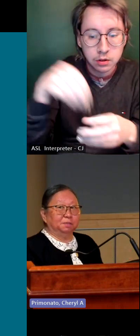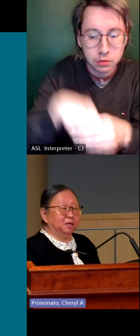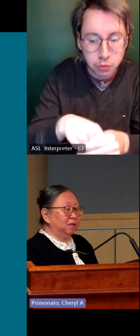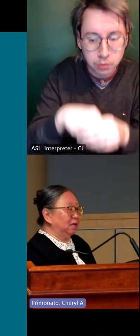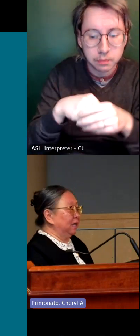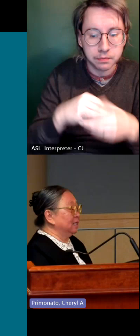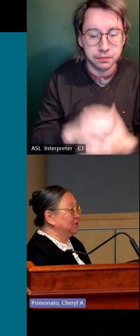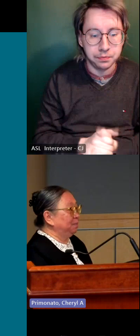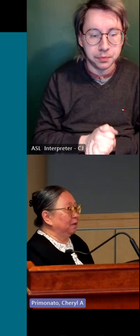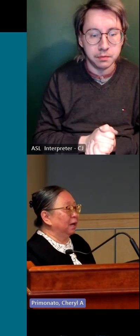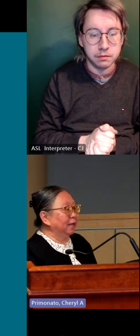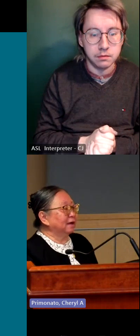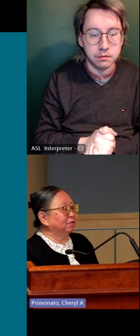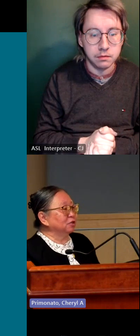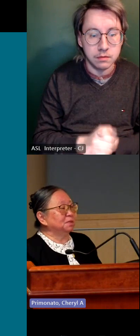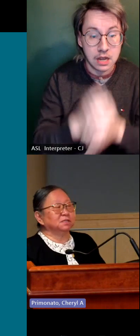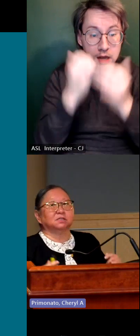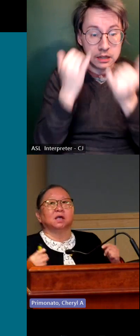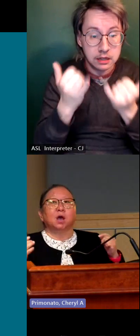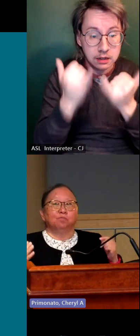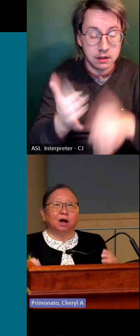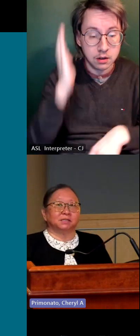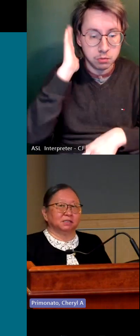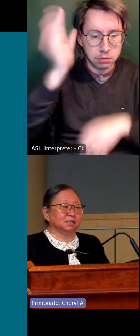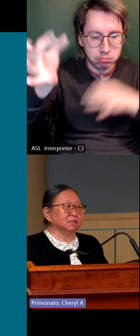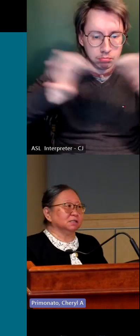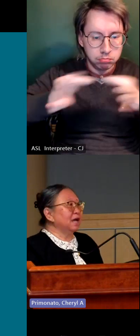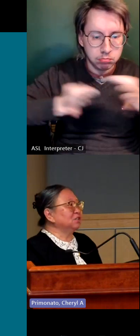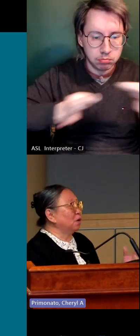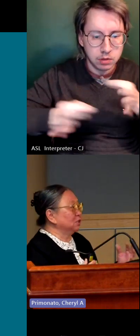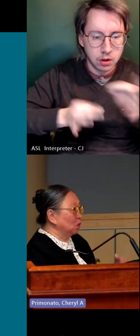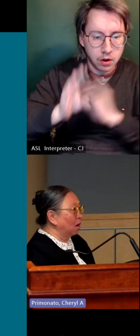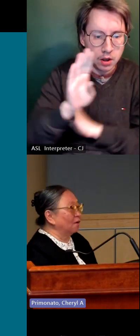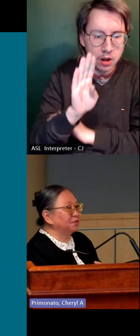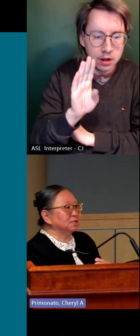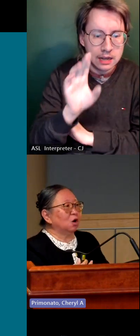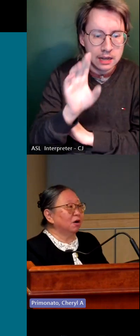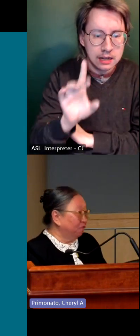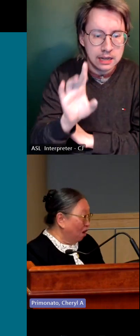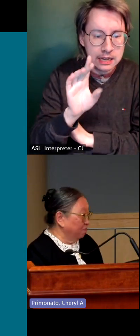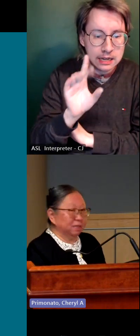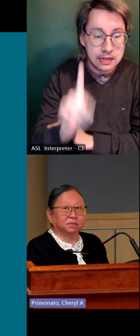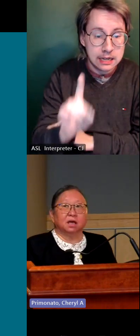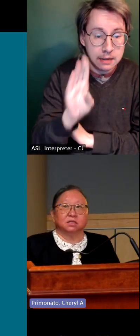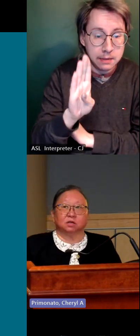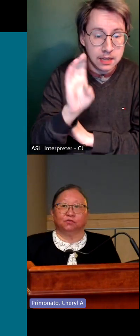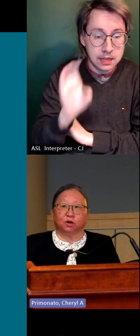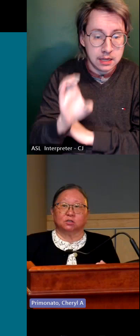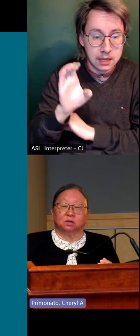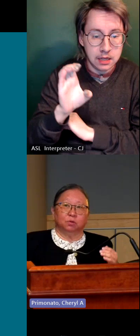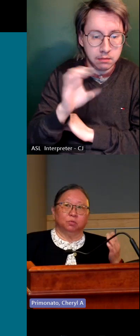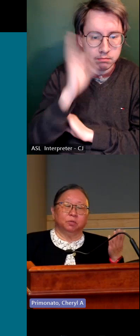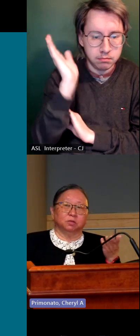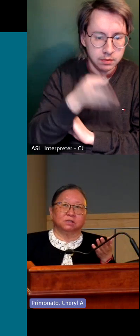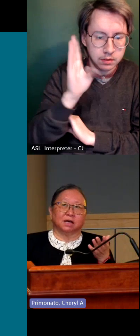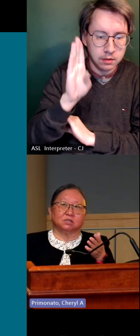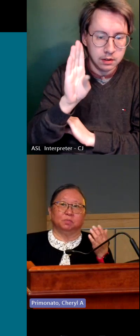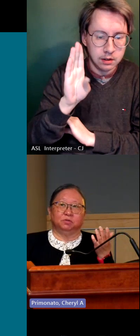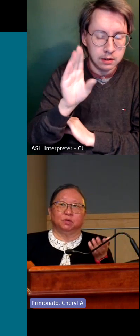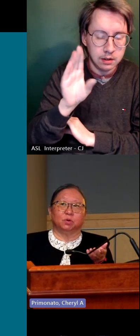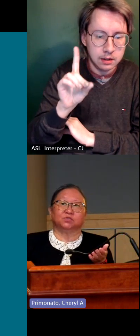our DBE and diverse business processes as far as our office and our involvement. So the first what